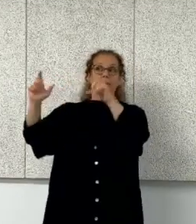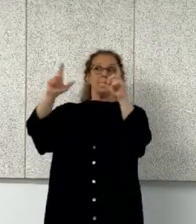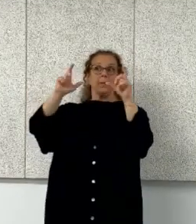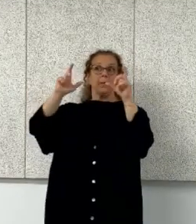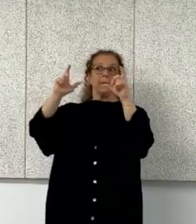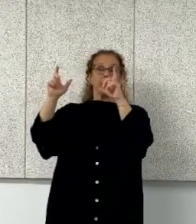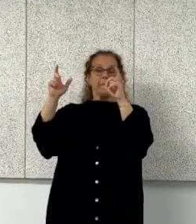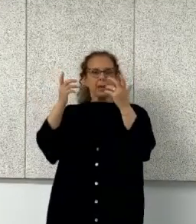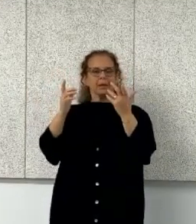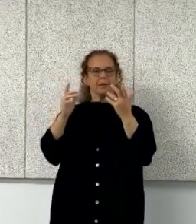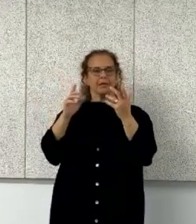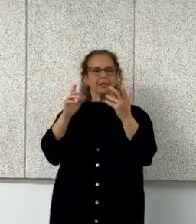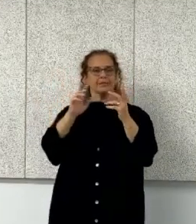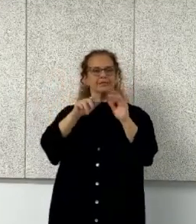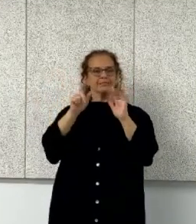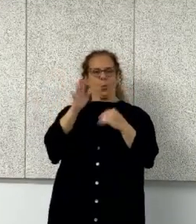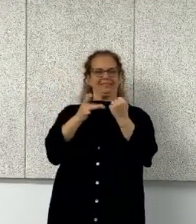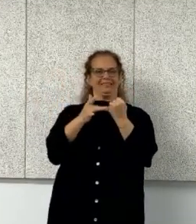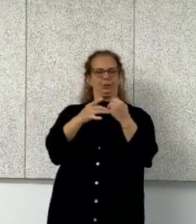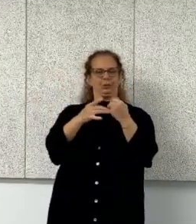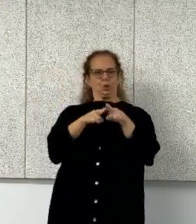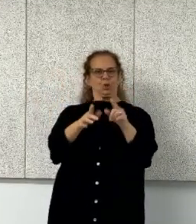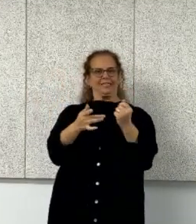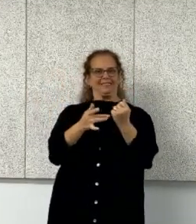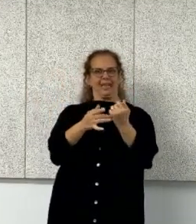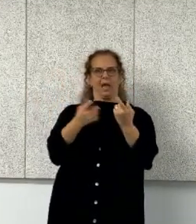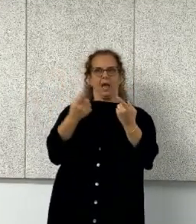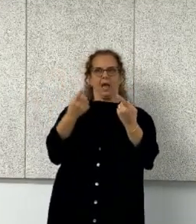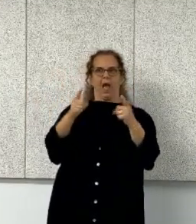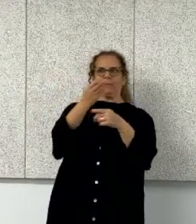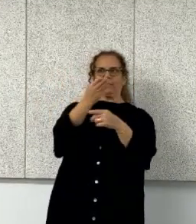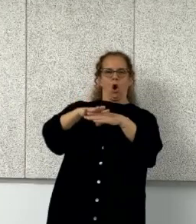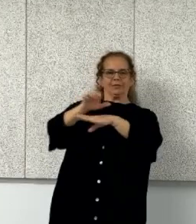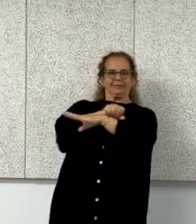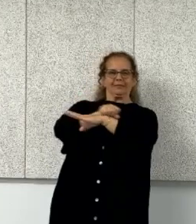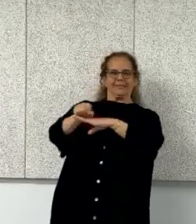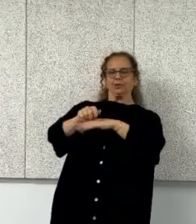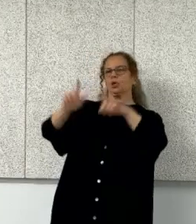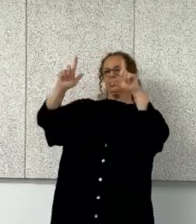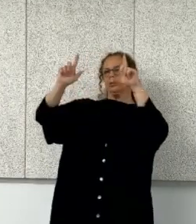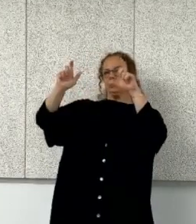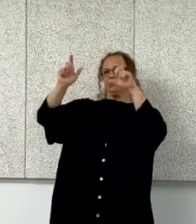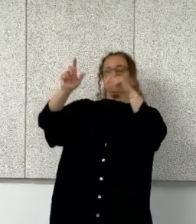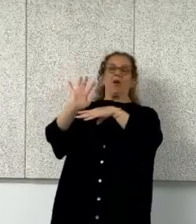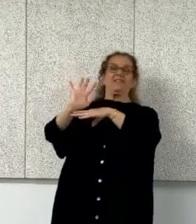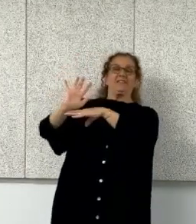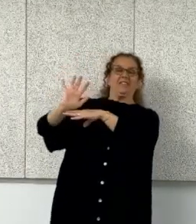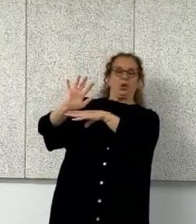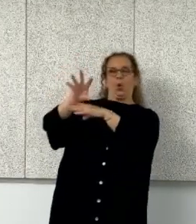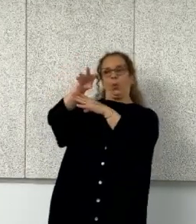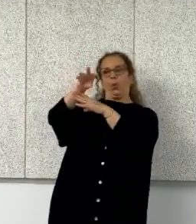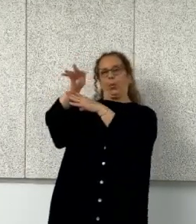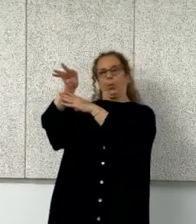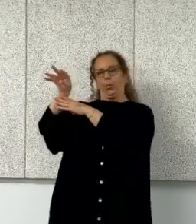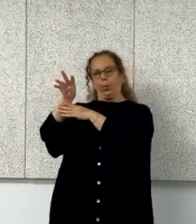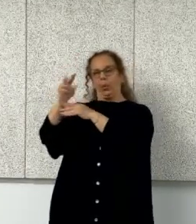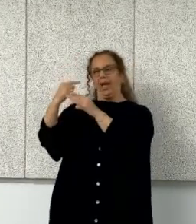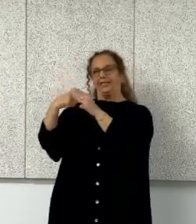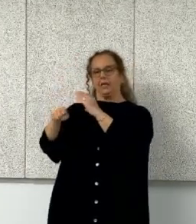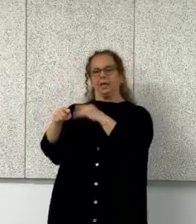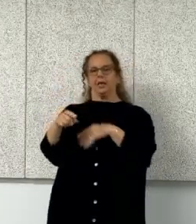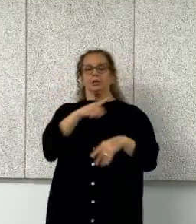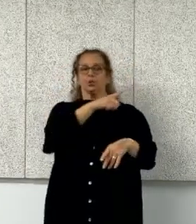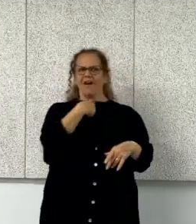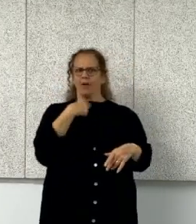When you're teching, can you do, if you have some sort of like cool thing happening on stage, can you just like snap a video of that and send that to people? Do you have a